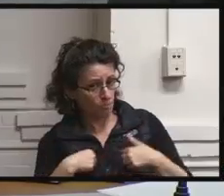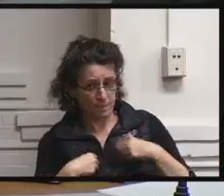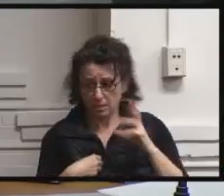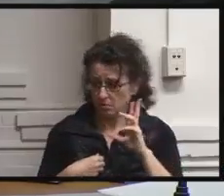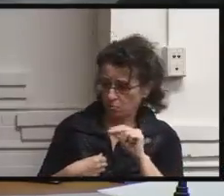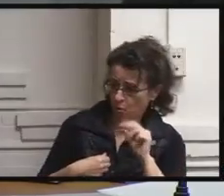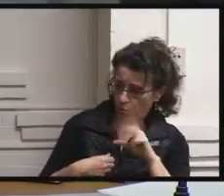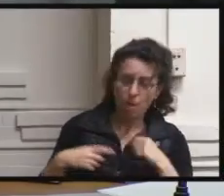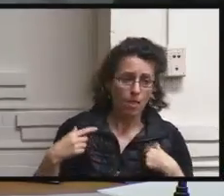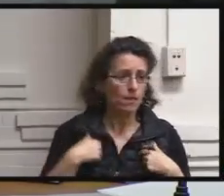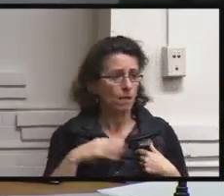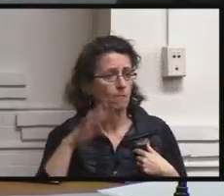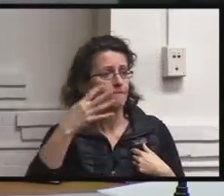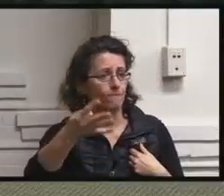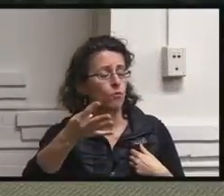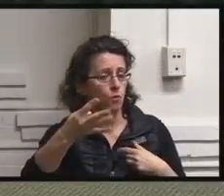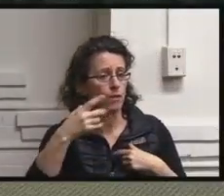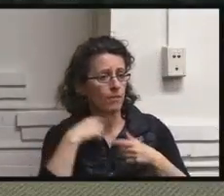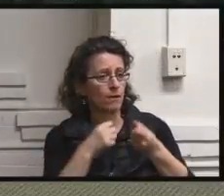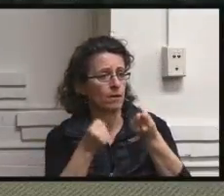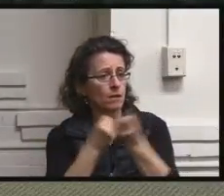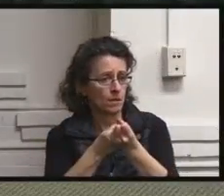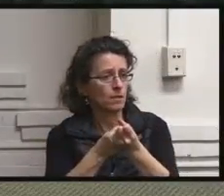know, and so